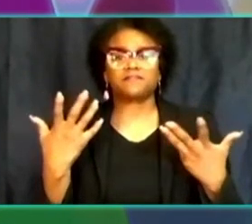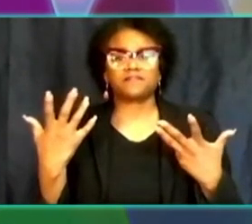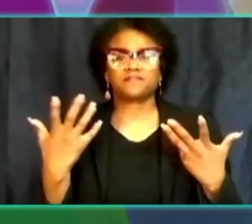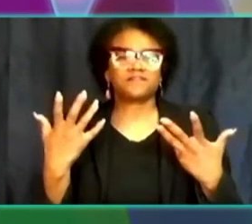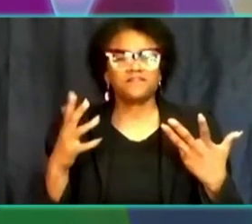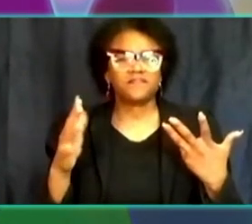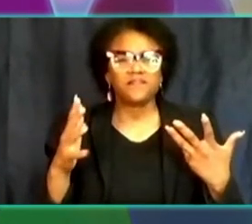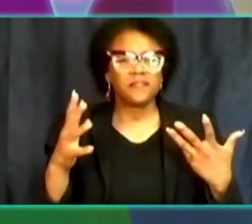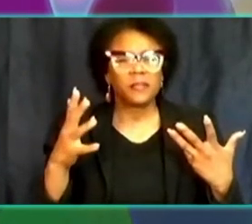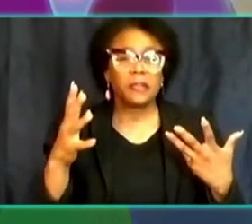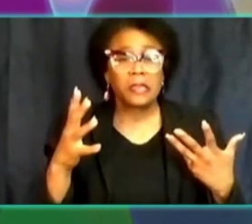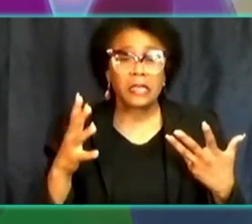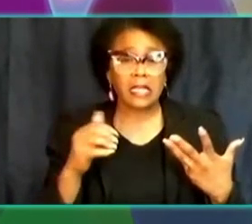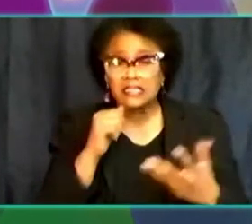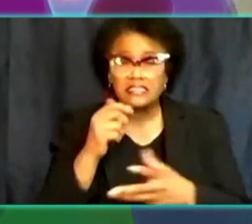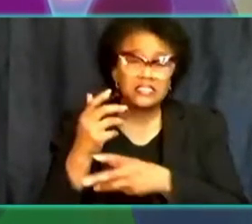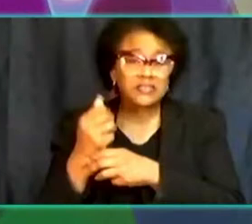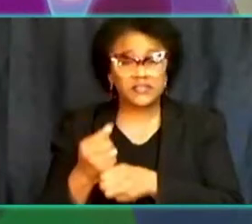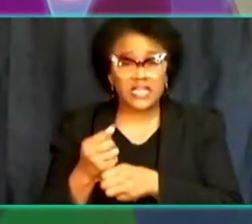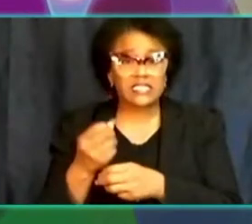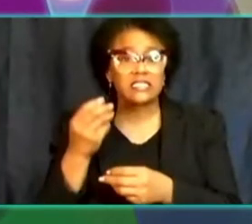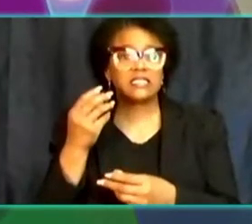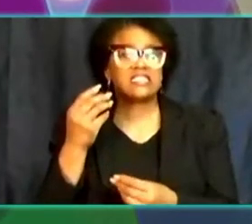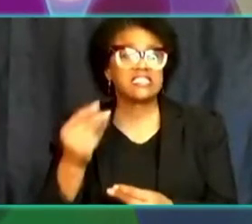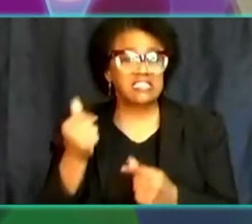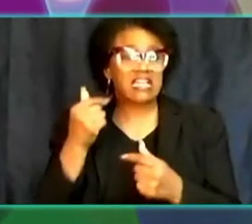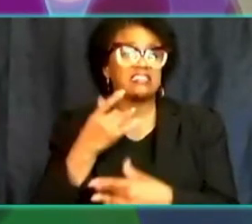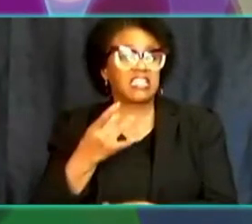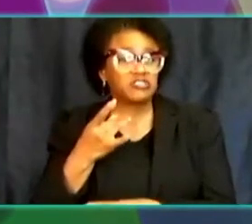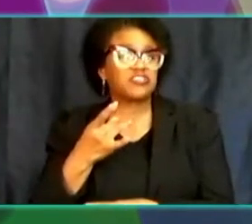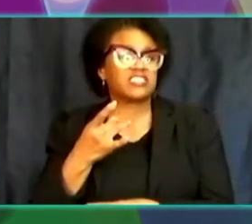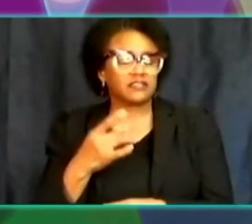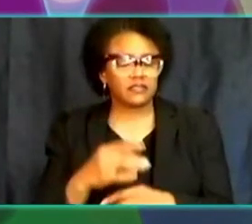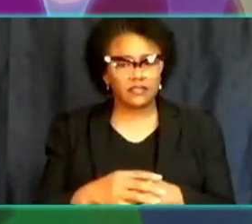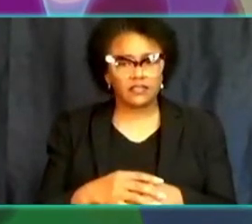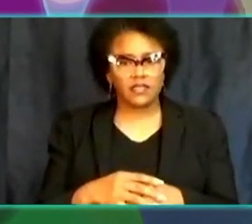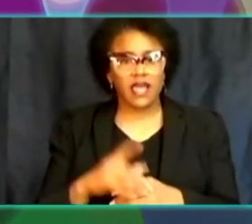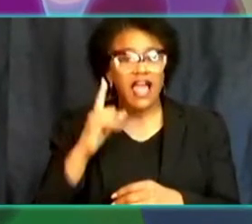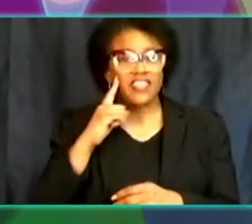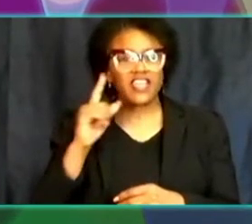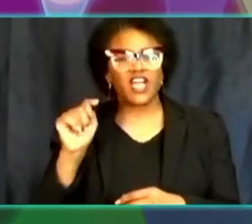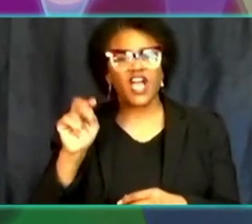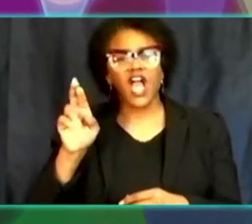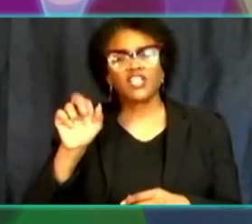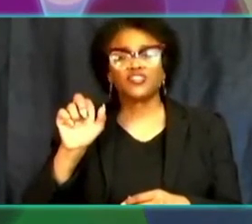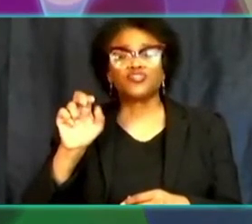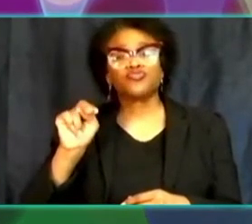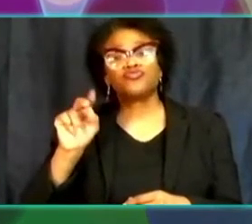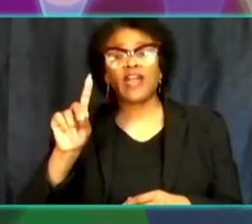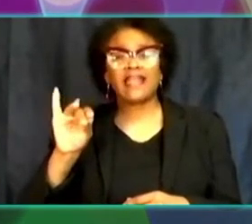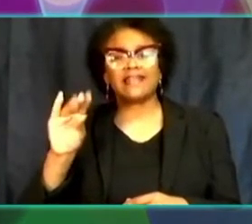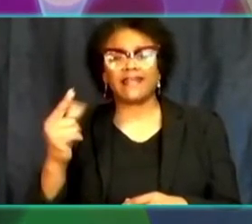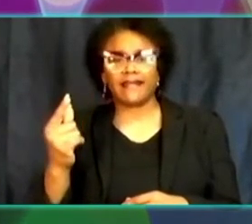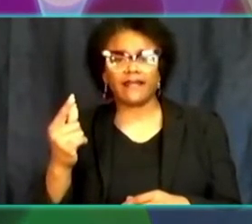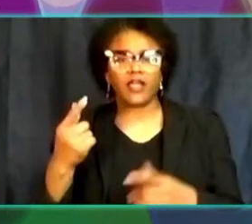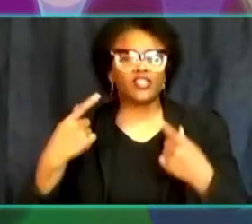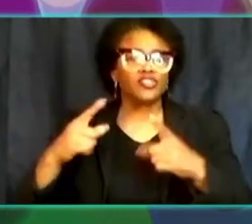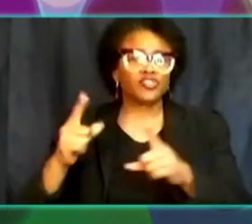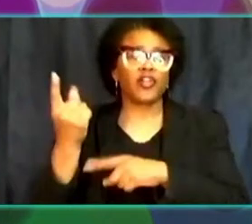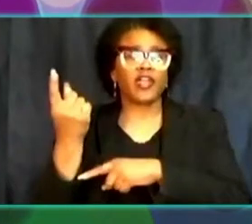somewhat distrust of the sudden interest. I think it was trendy, especially around the time of all the protests.